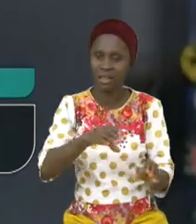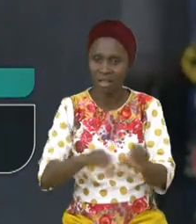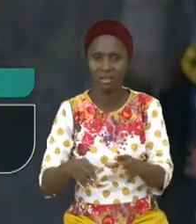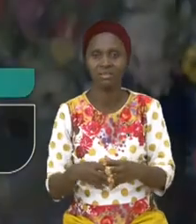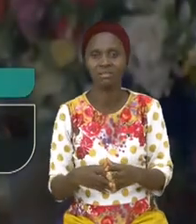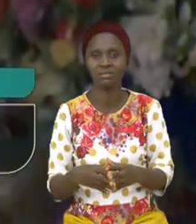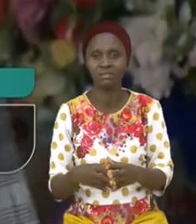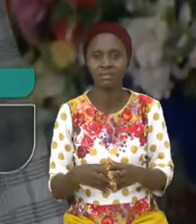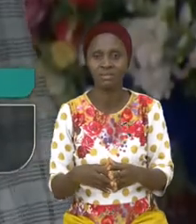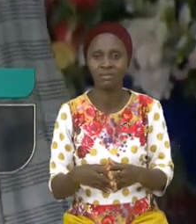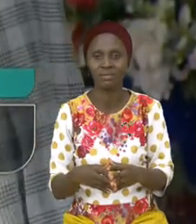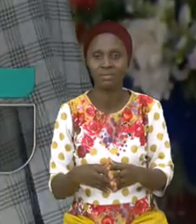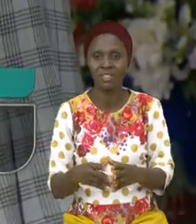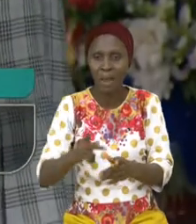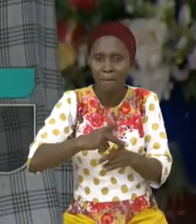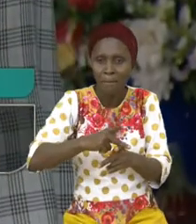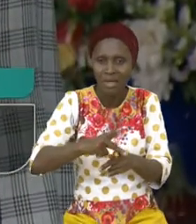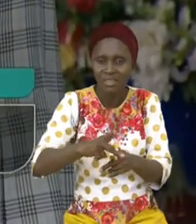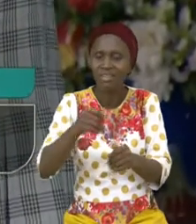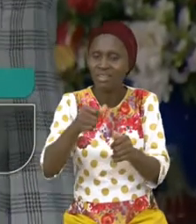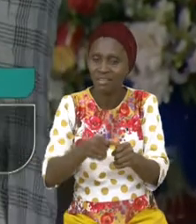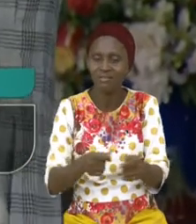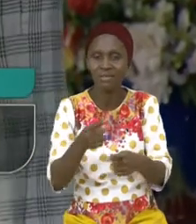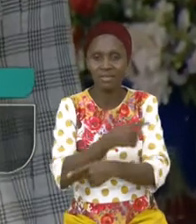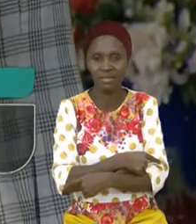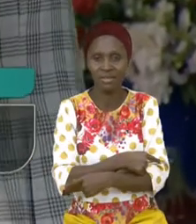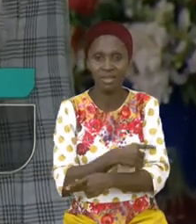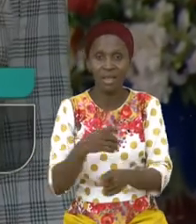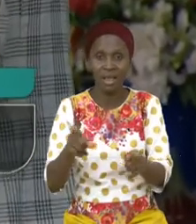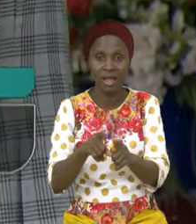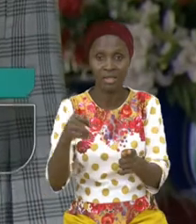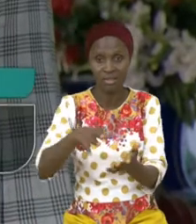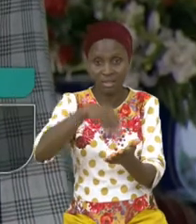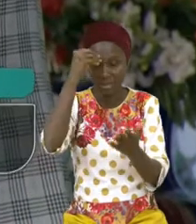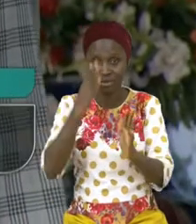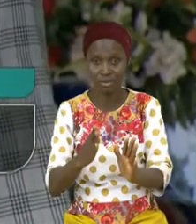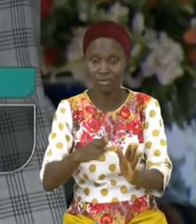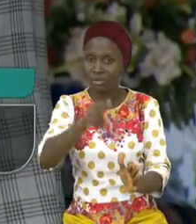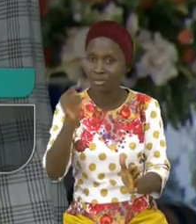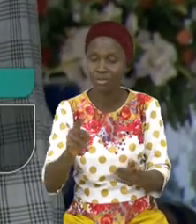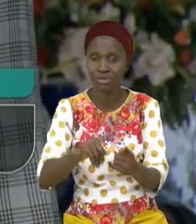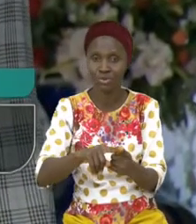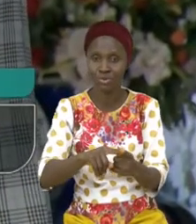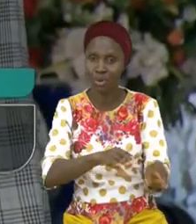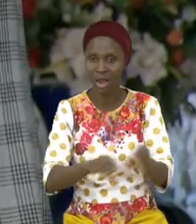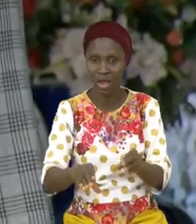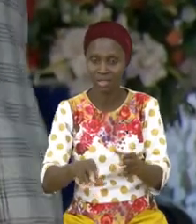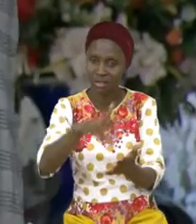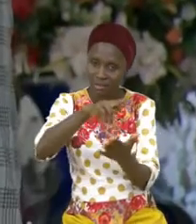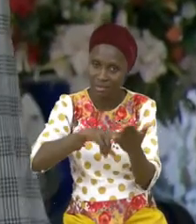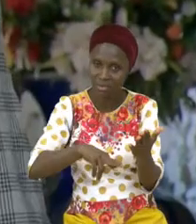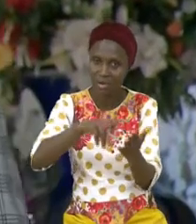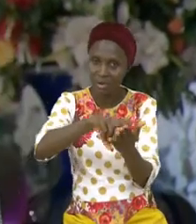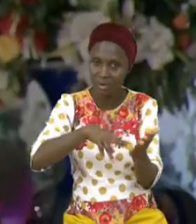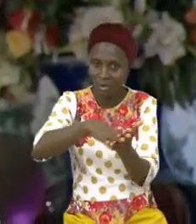urge practice every day the student has to act reach every day